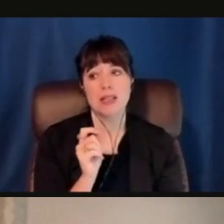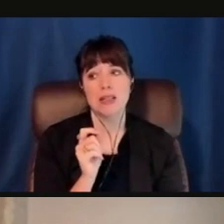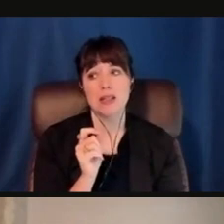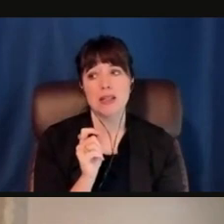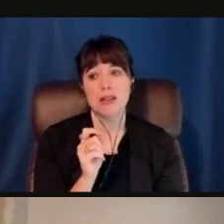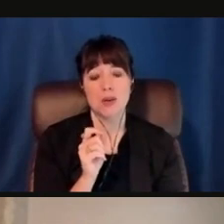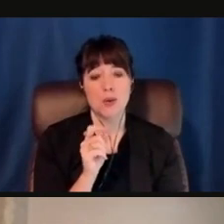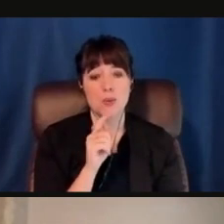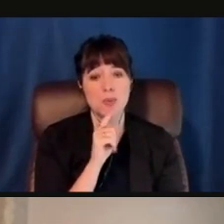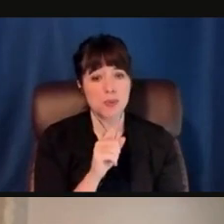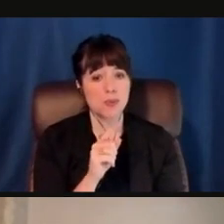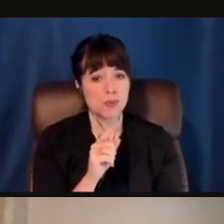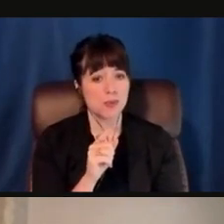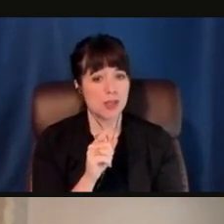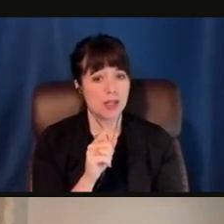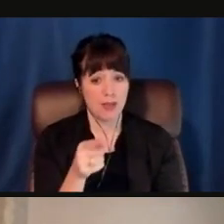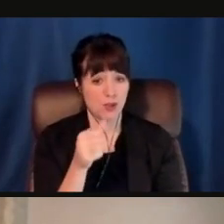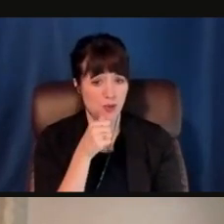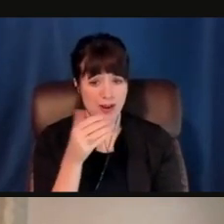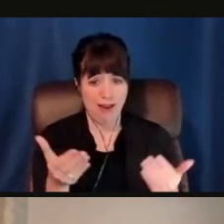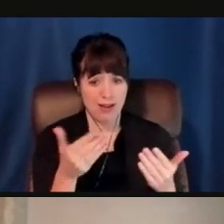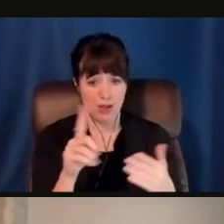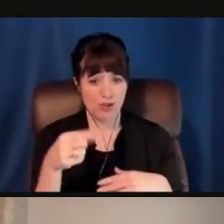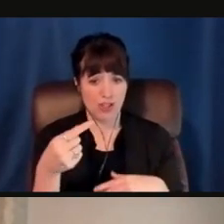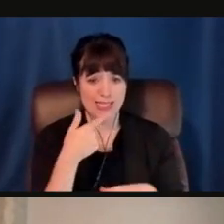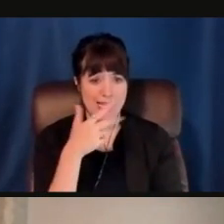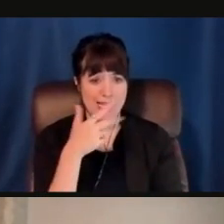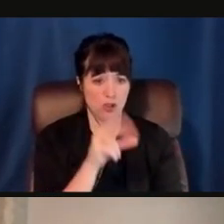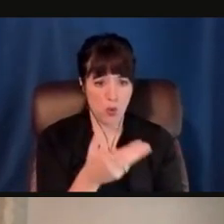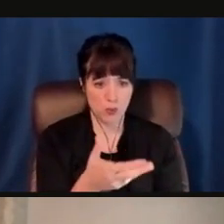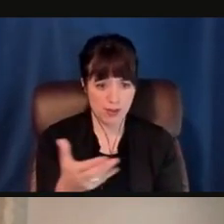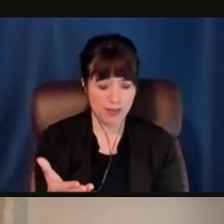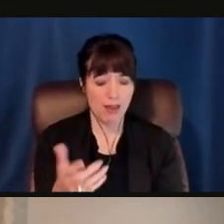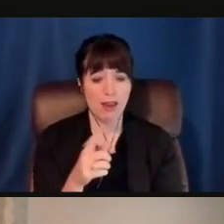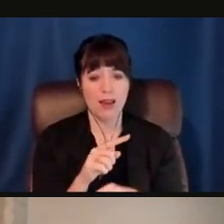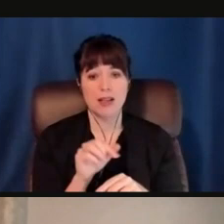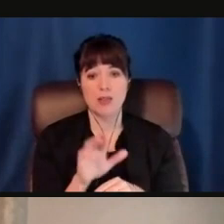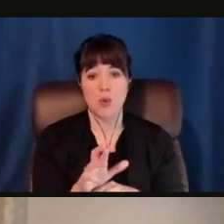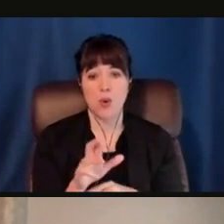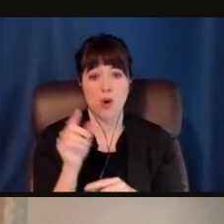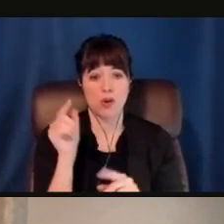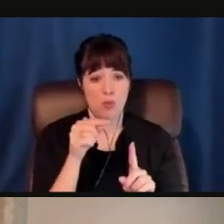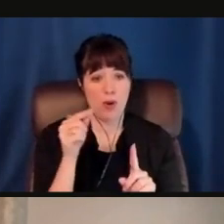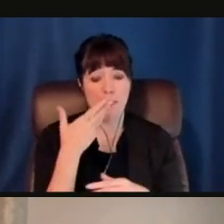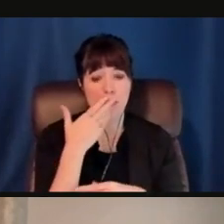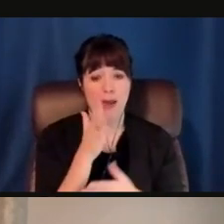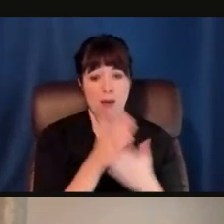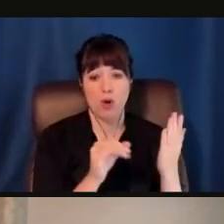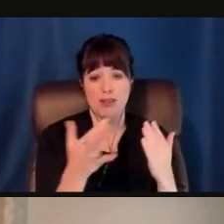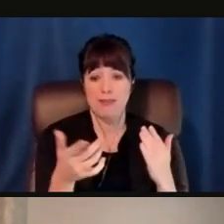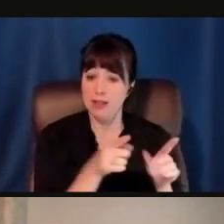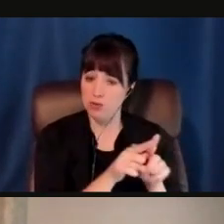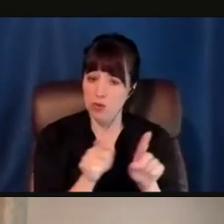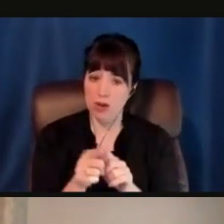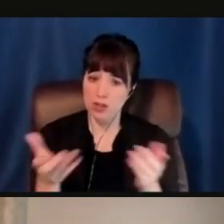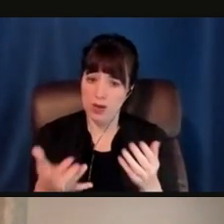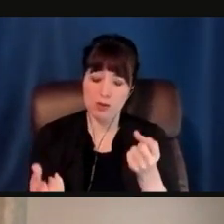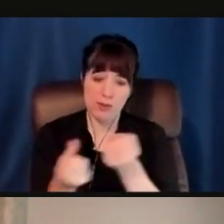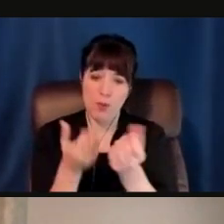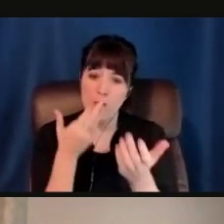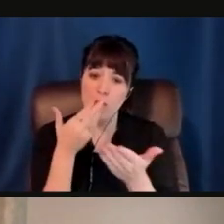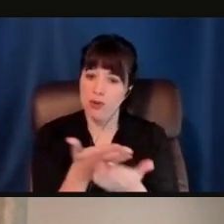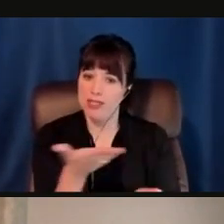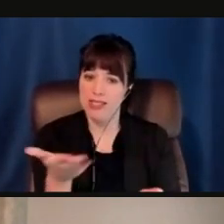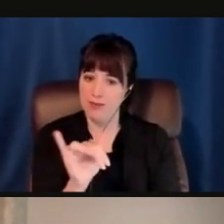Really speaks volumes that you're not here just to say no to things or to point out the bad parts of things. You're here to support the good stuff too. And I